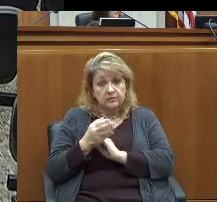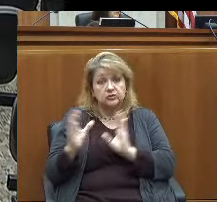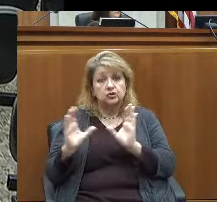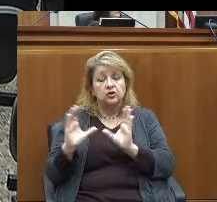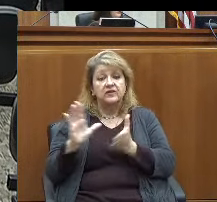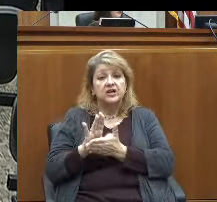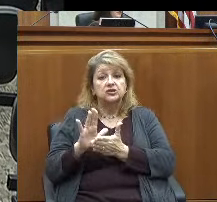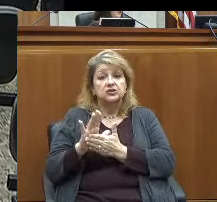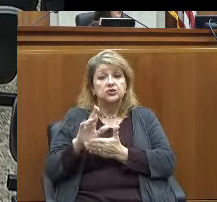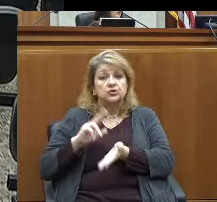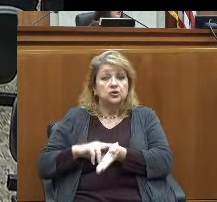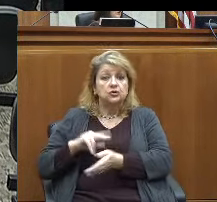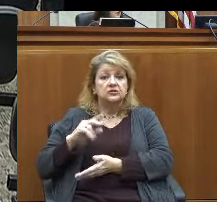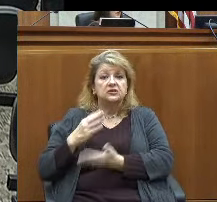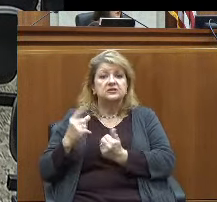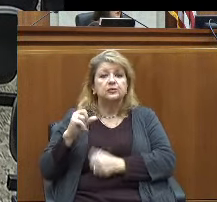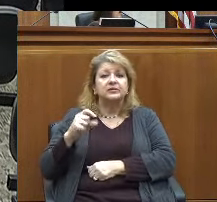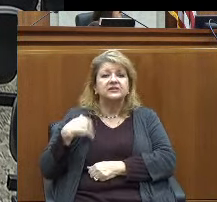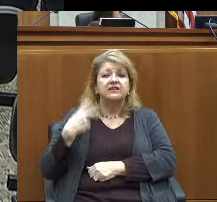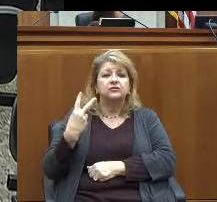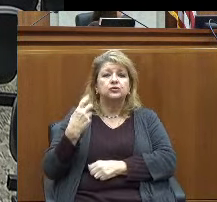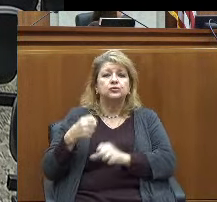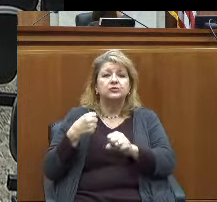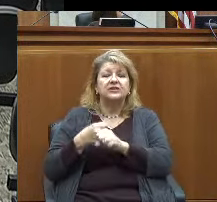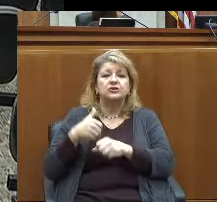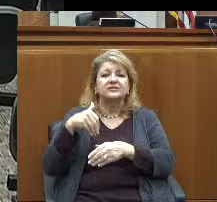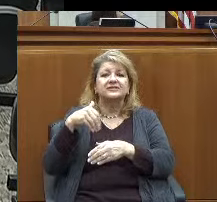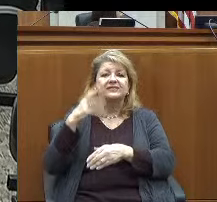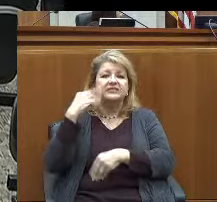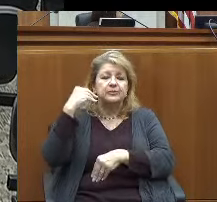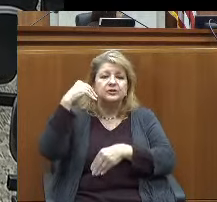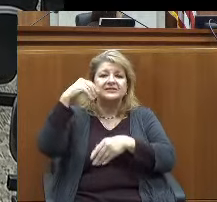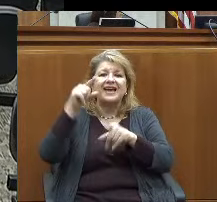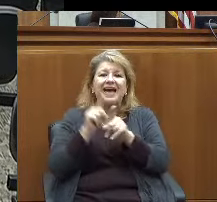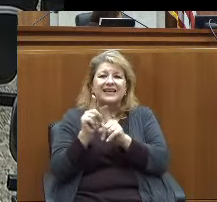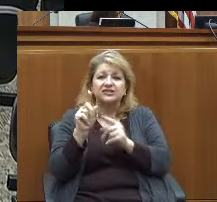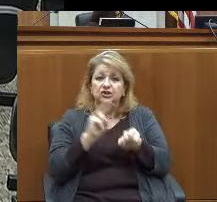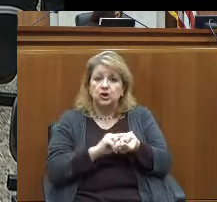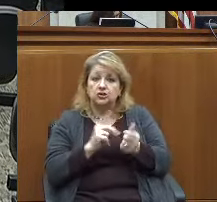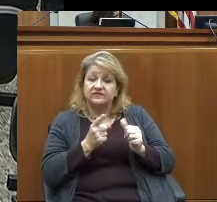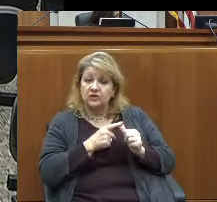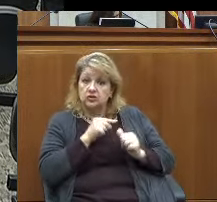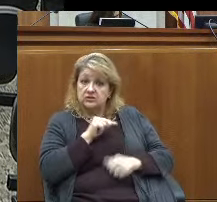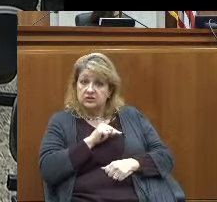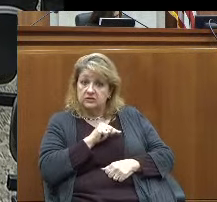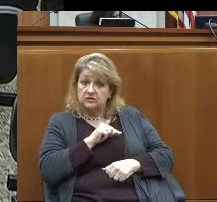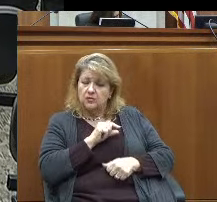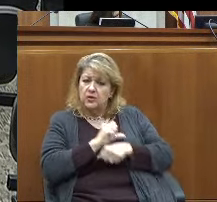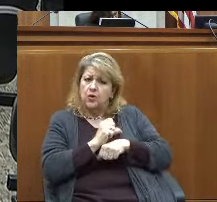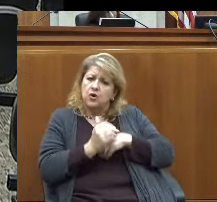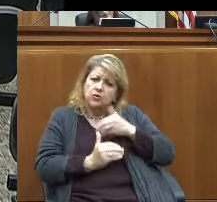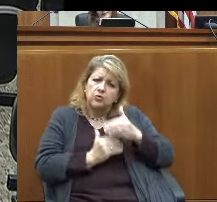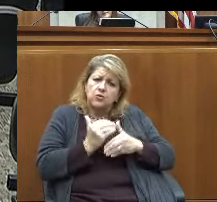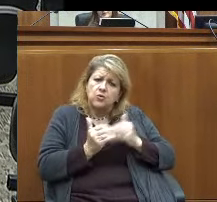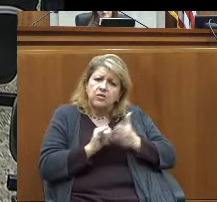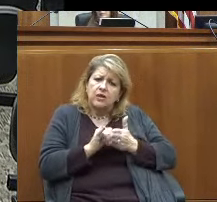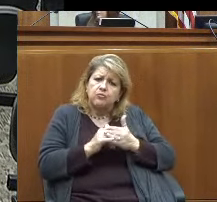nurse, one had to hold 2 years of experience as a nurse. As we worked through that